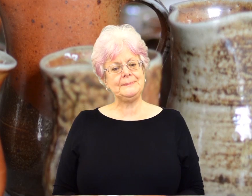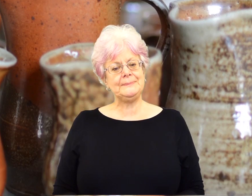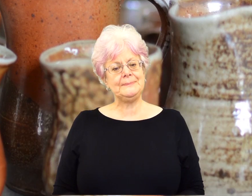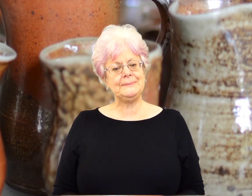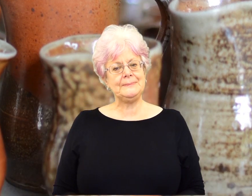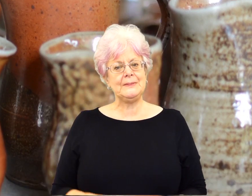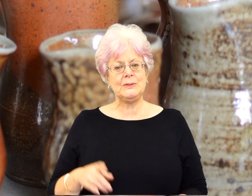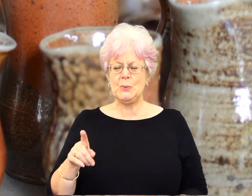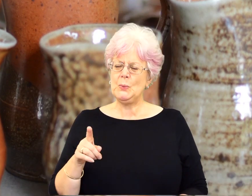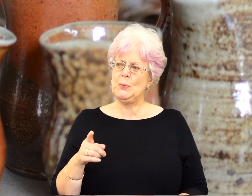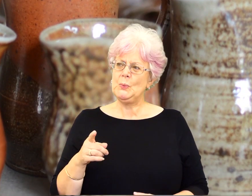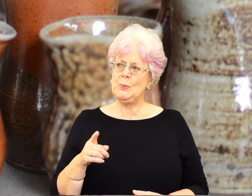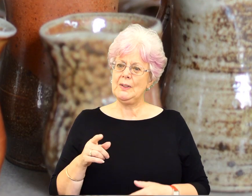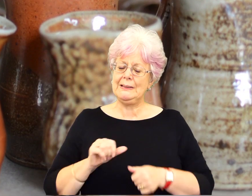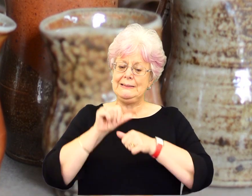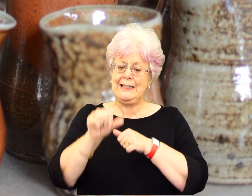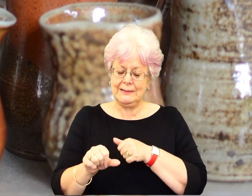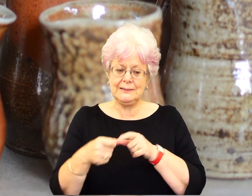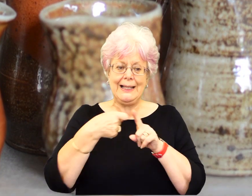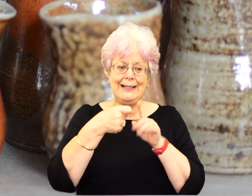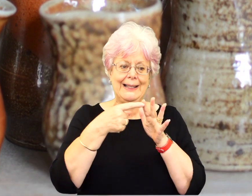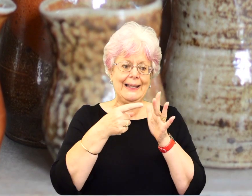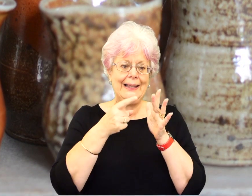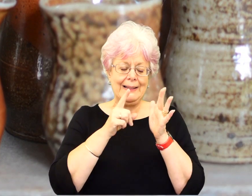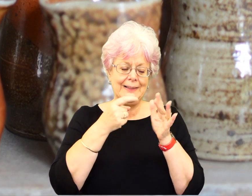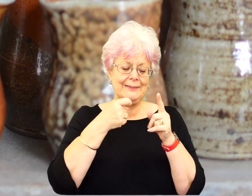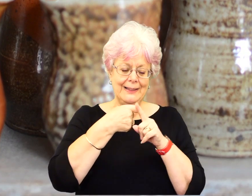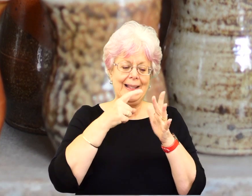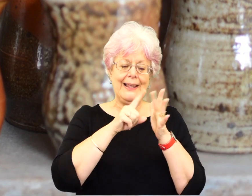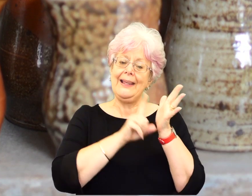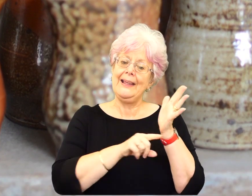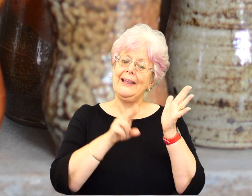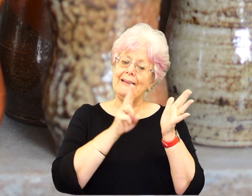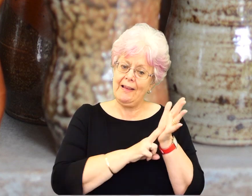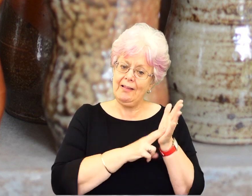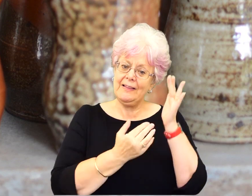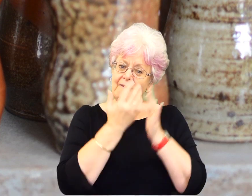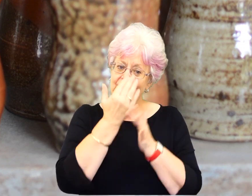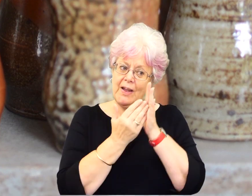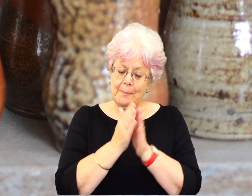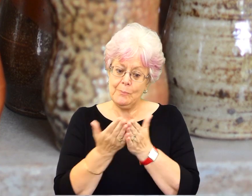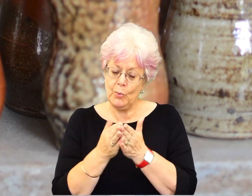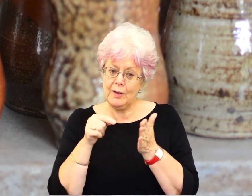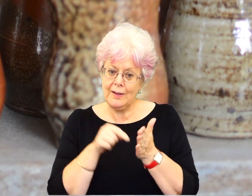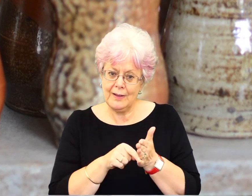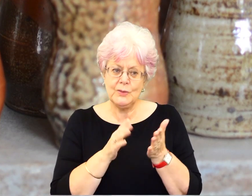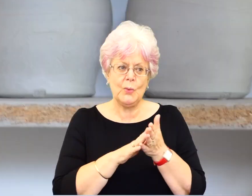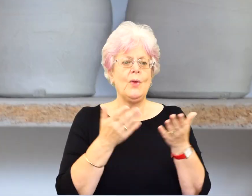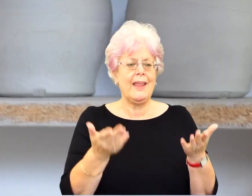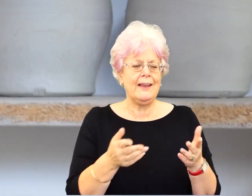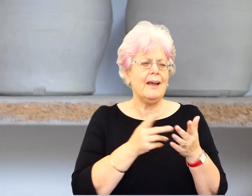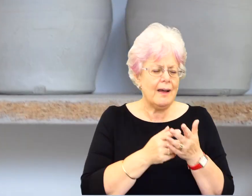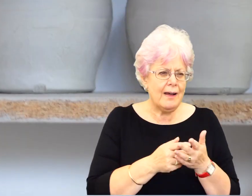kiln firing book. When we started to unpack it, this is from the west and this is the east. So I do a